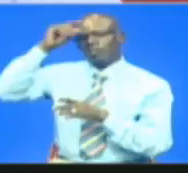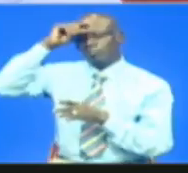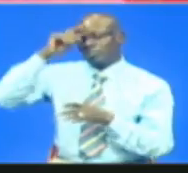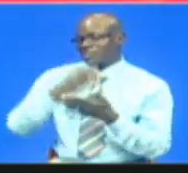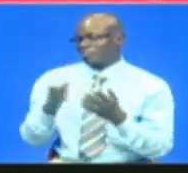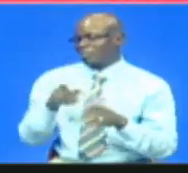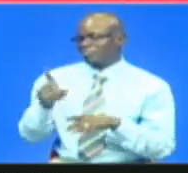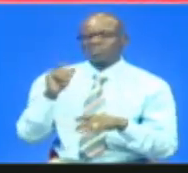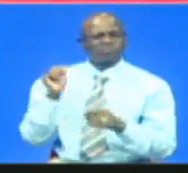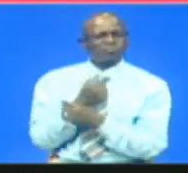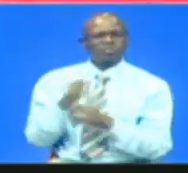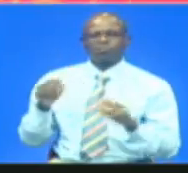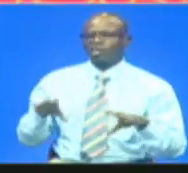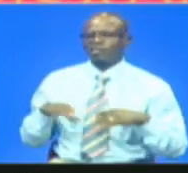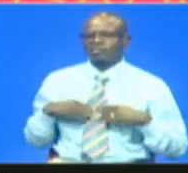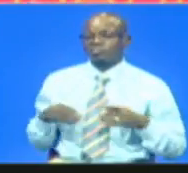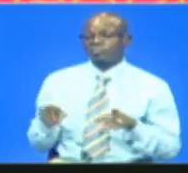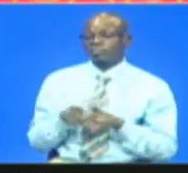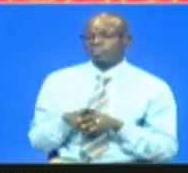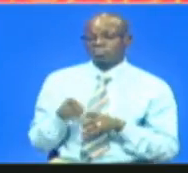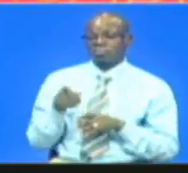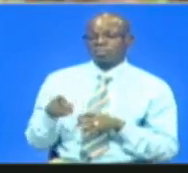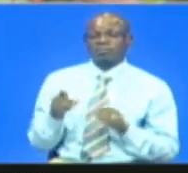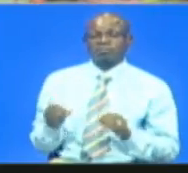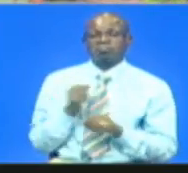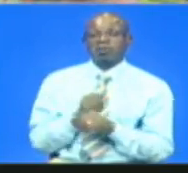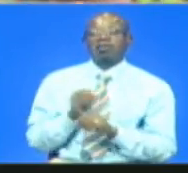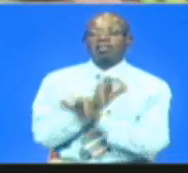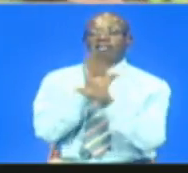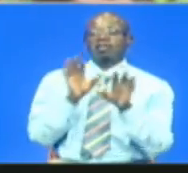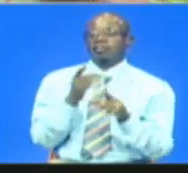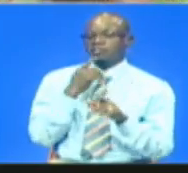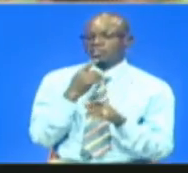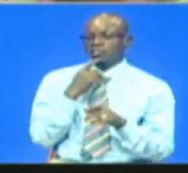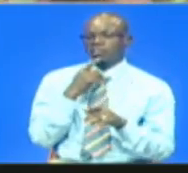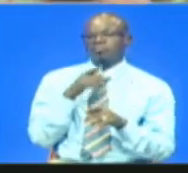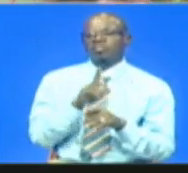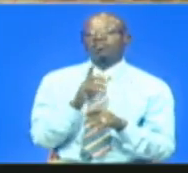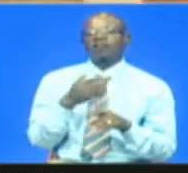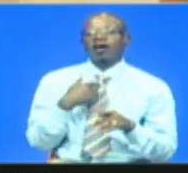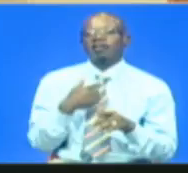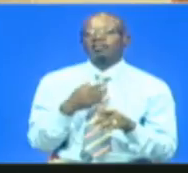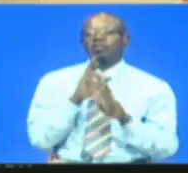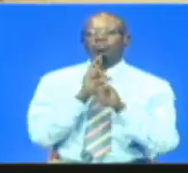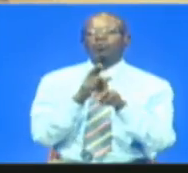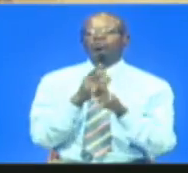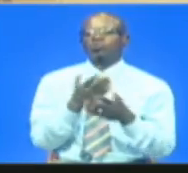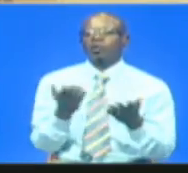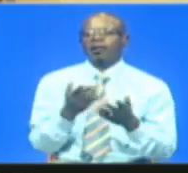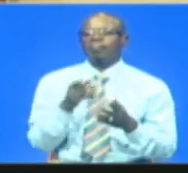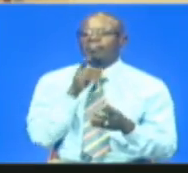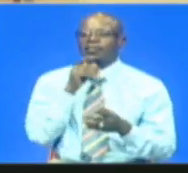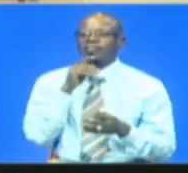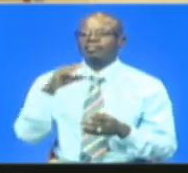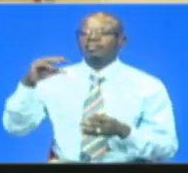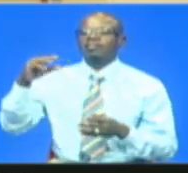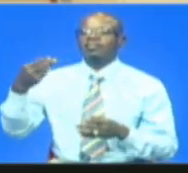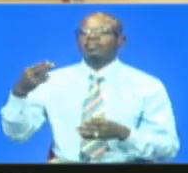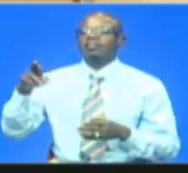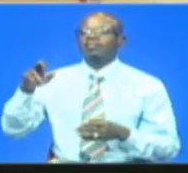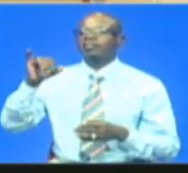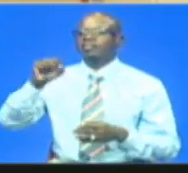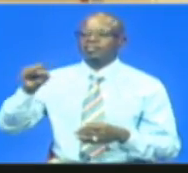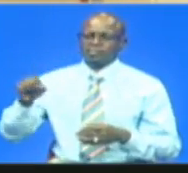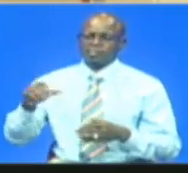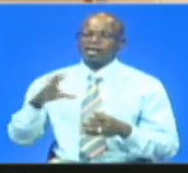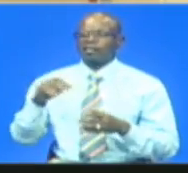by his revelations, which were then christened the Githongo dossier, where not only Chris Murungaru was named, but a host of other top